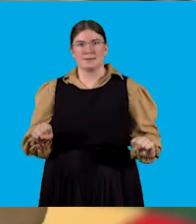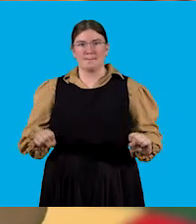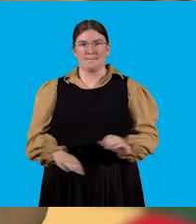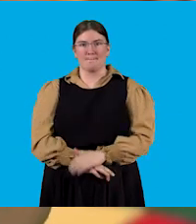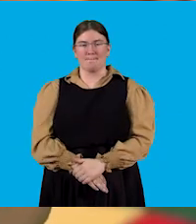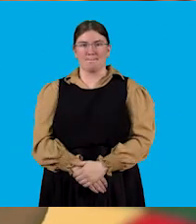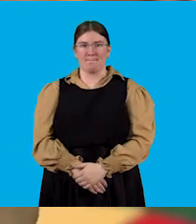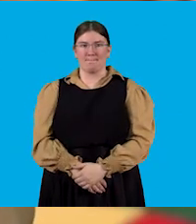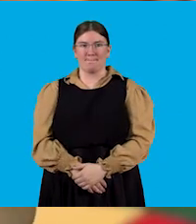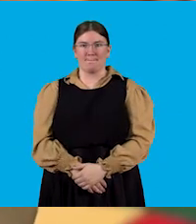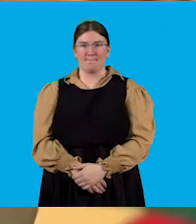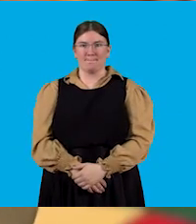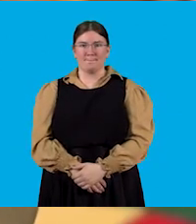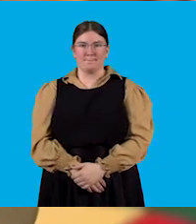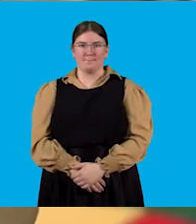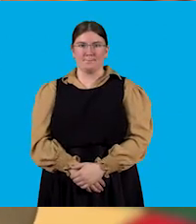respiratory system.